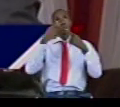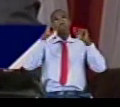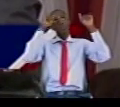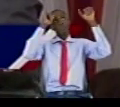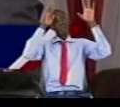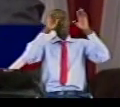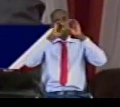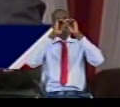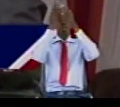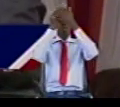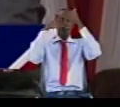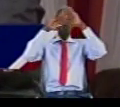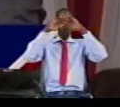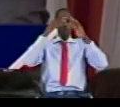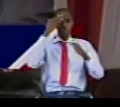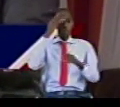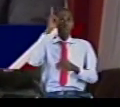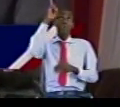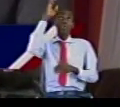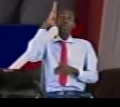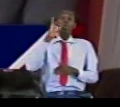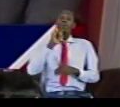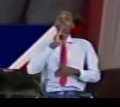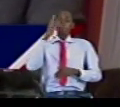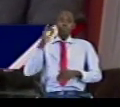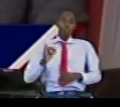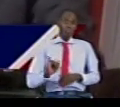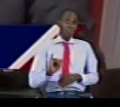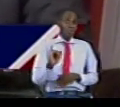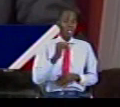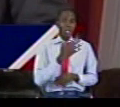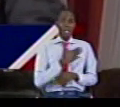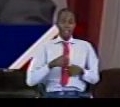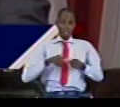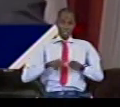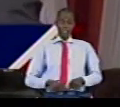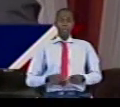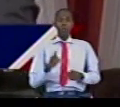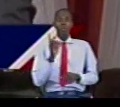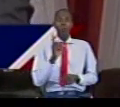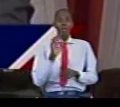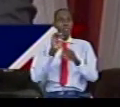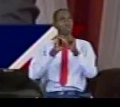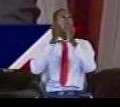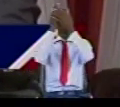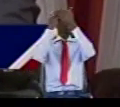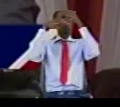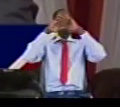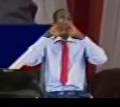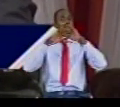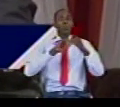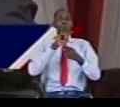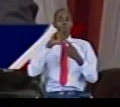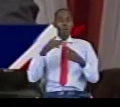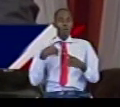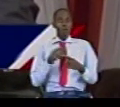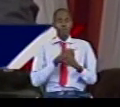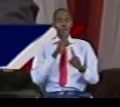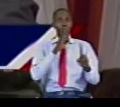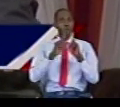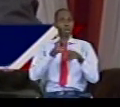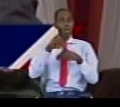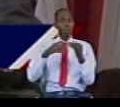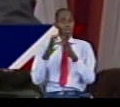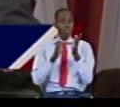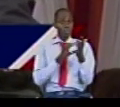is eternal, and his dwelling place is heaven. When we talk about the Lord Jesus Christ, Christ is